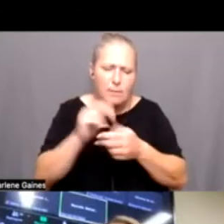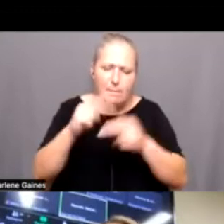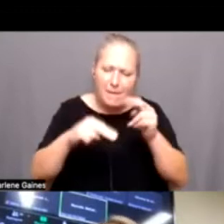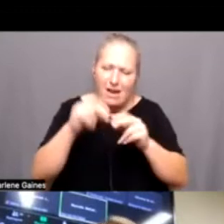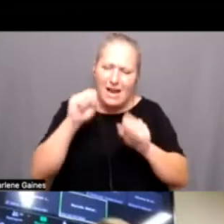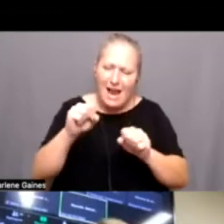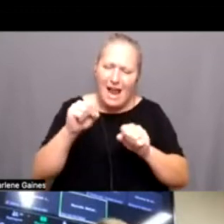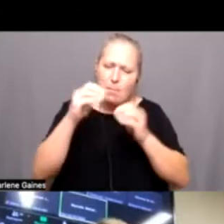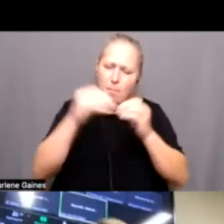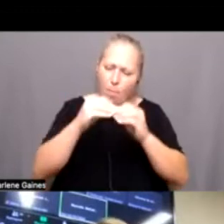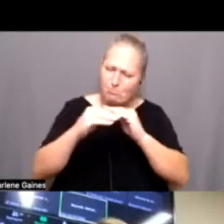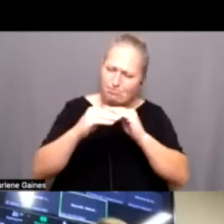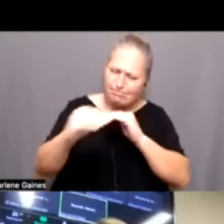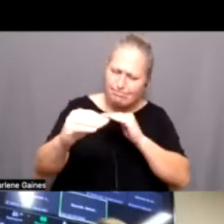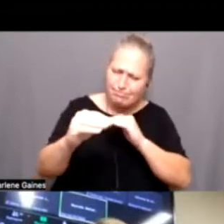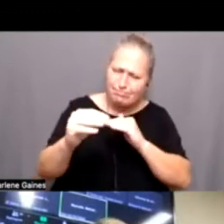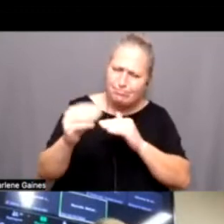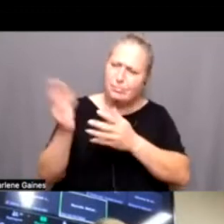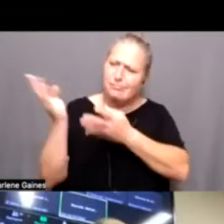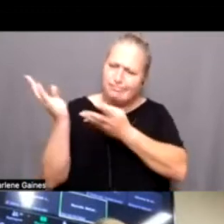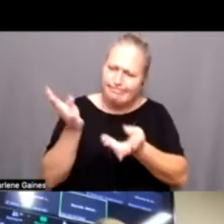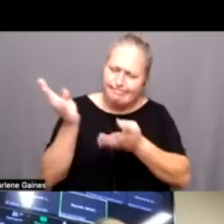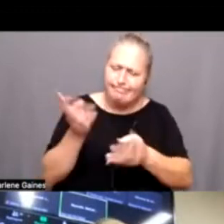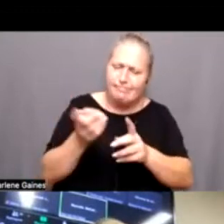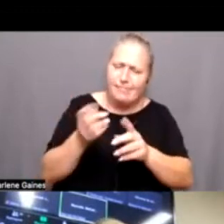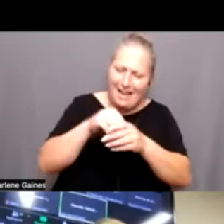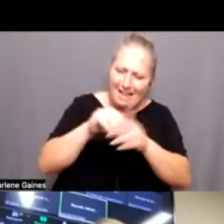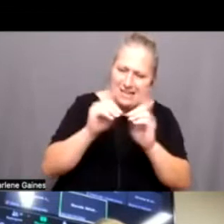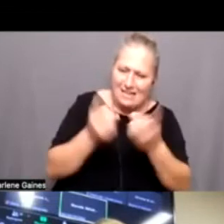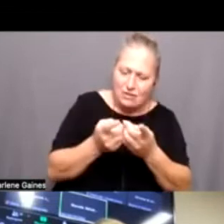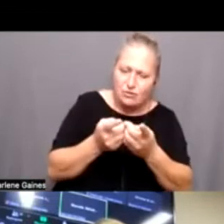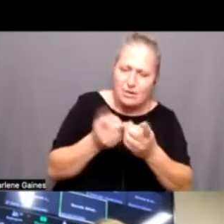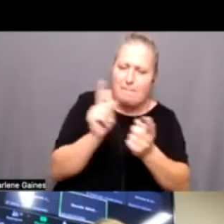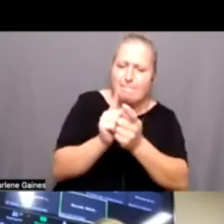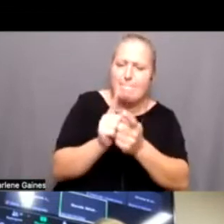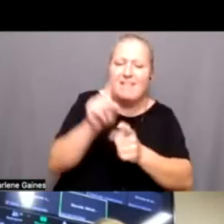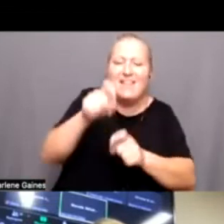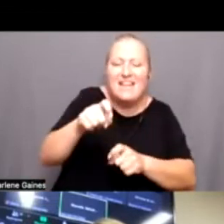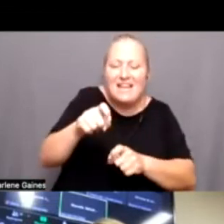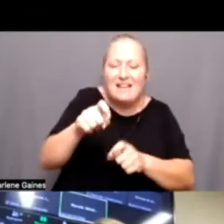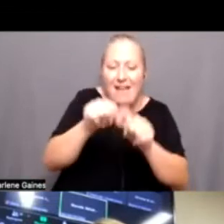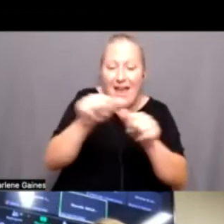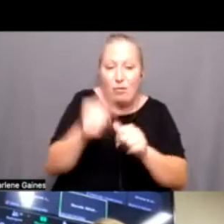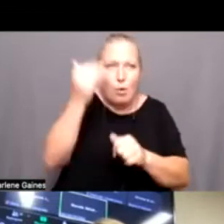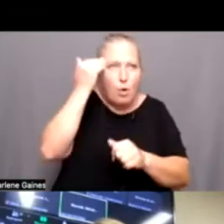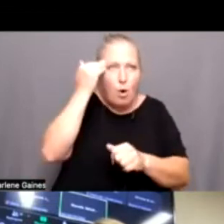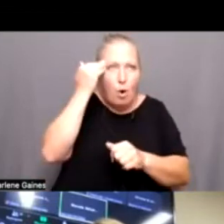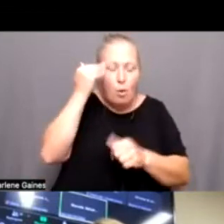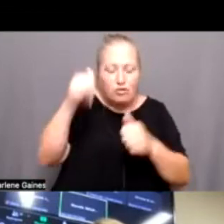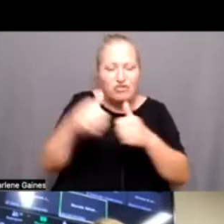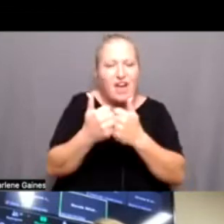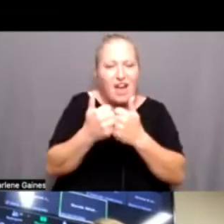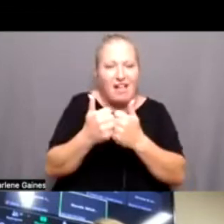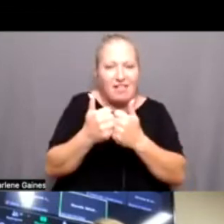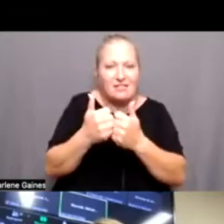consistent pipeline coming into the district to meet the needs of those areas that we know are going to continue to be a